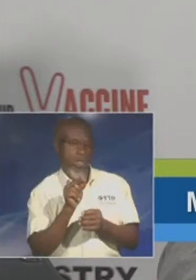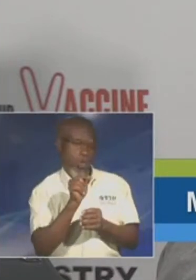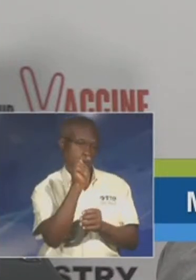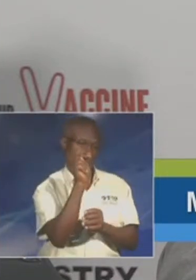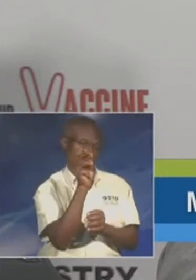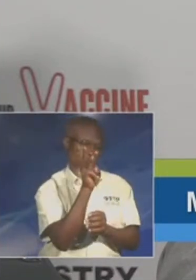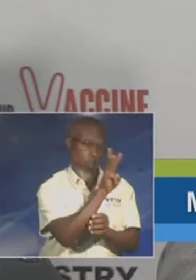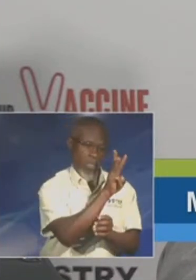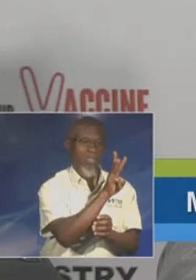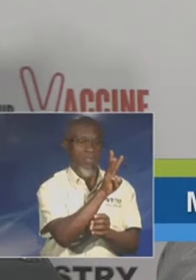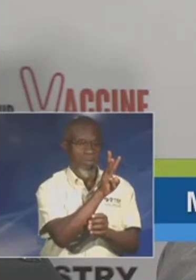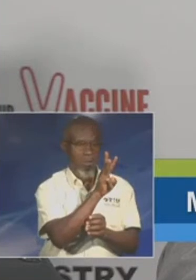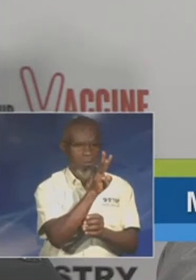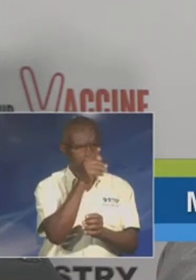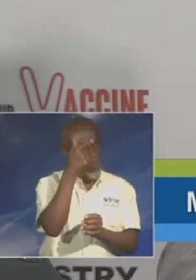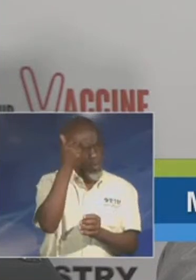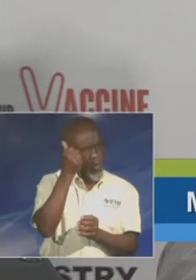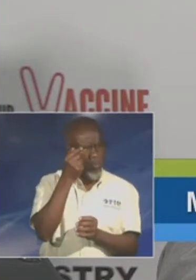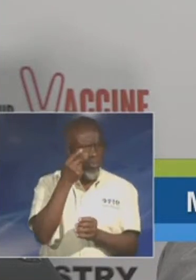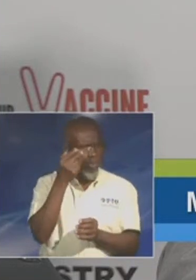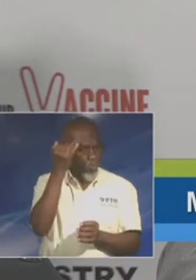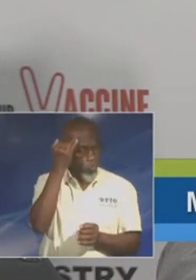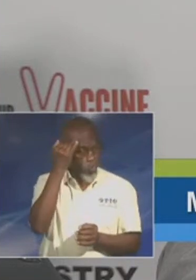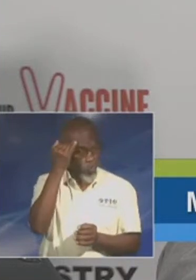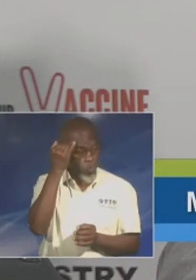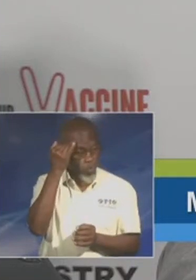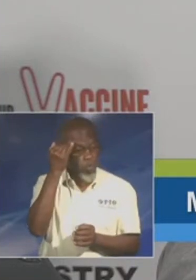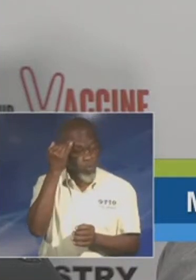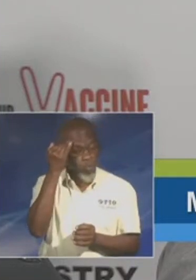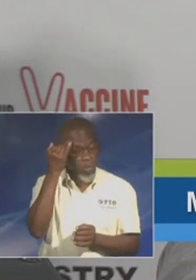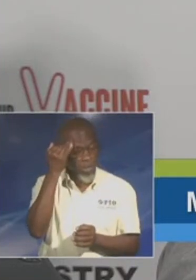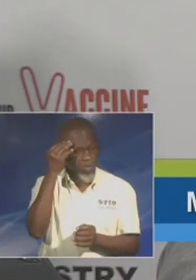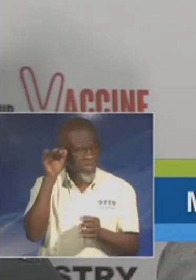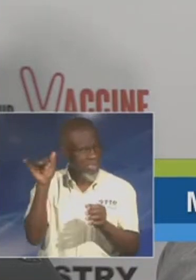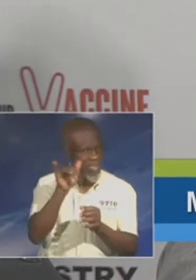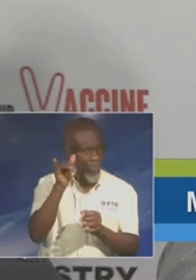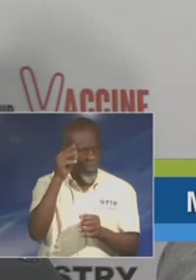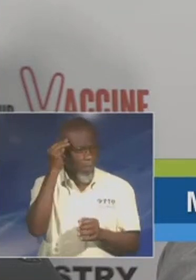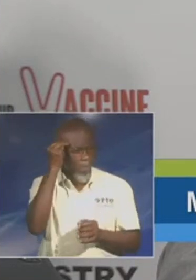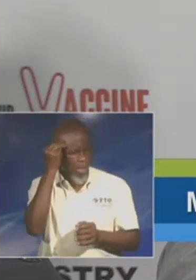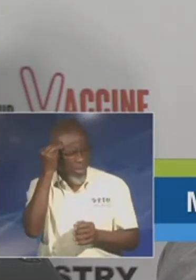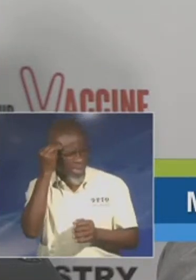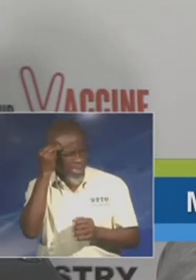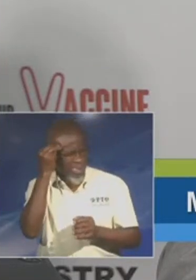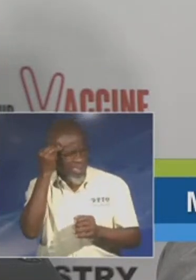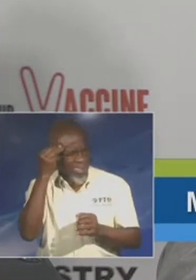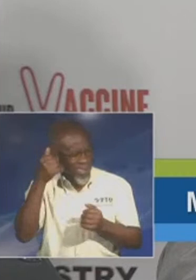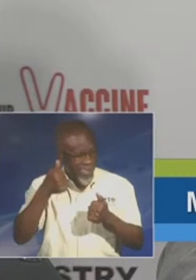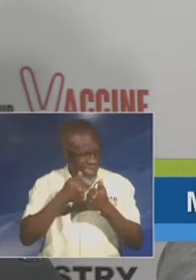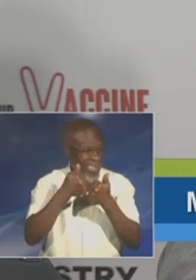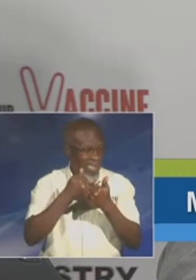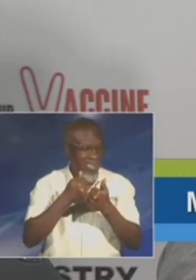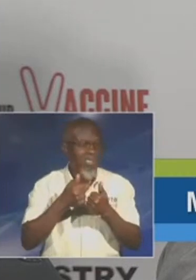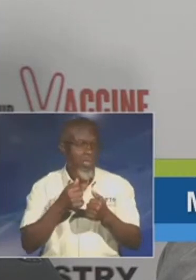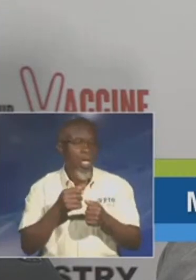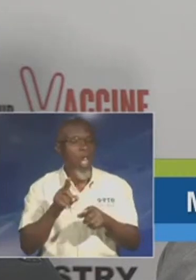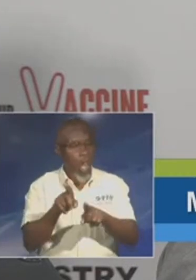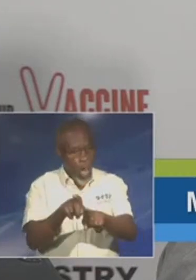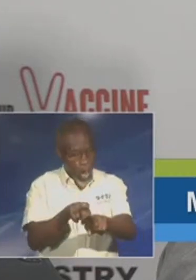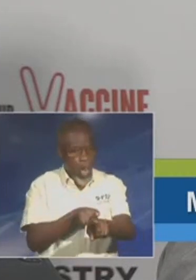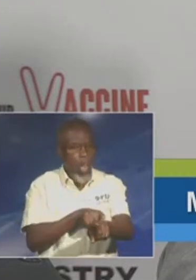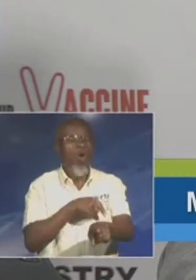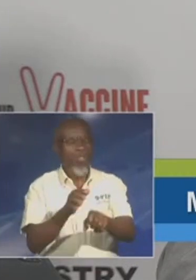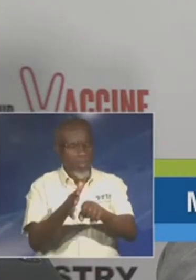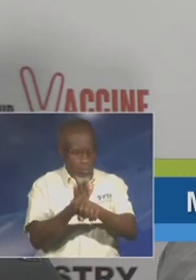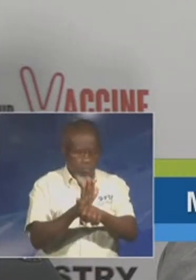recognize, like the mental health challenges, long COVID is going to be another clinical sequelae that